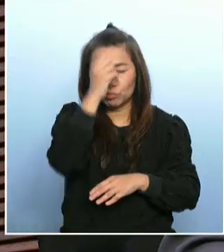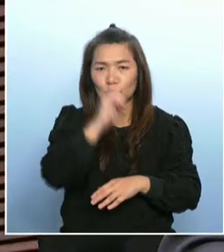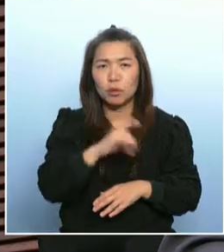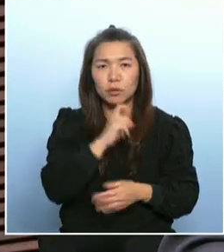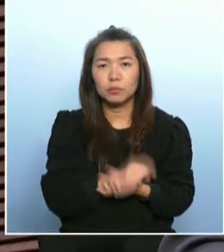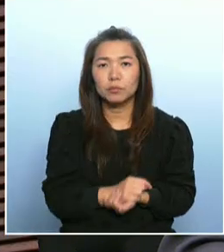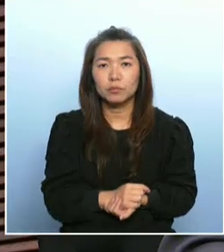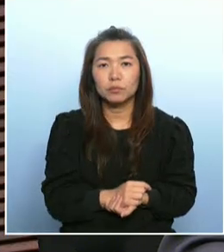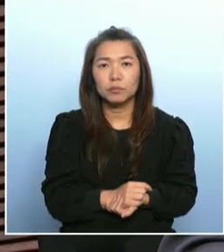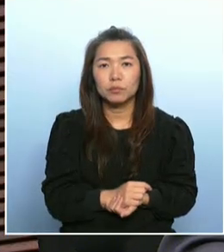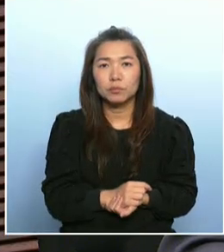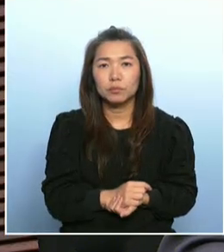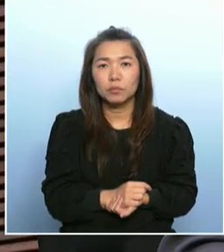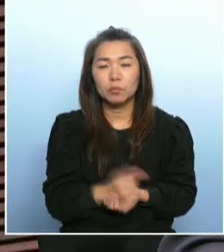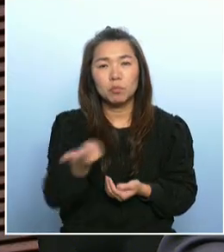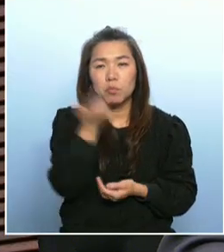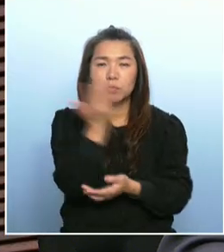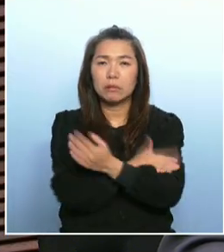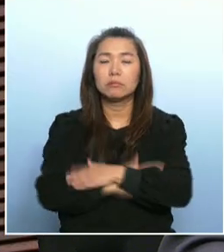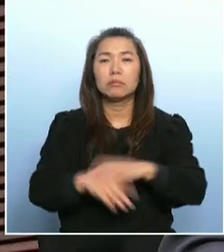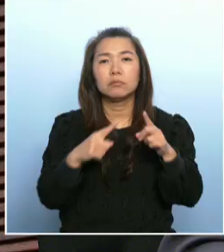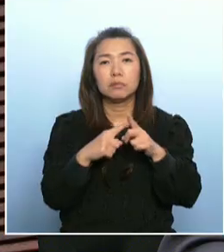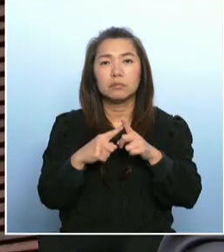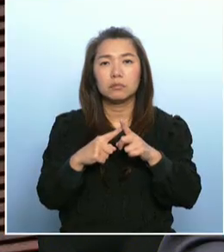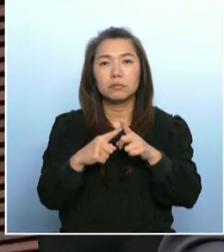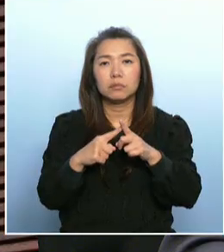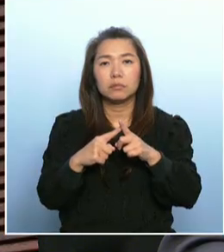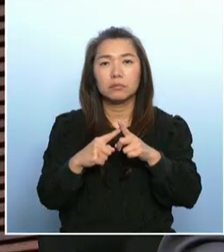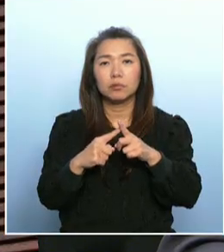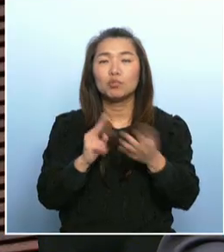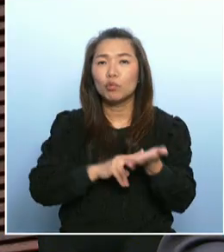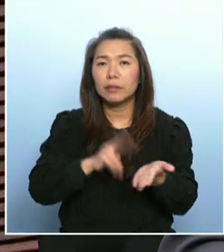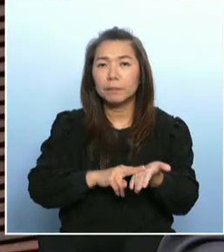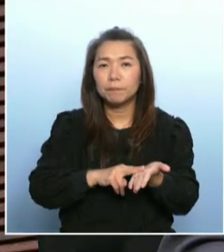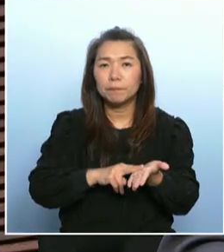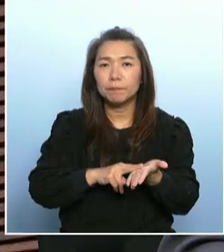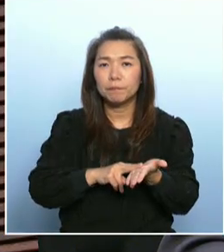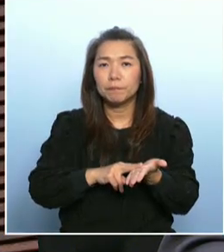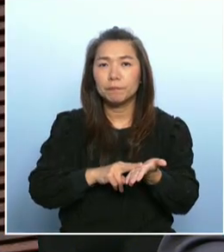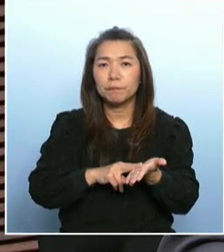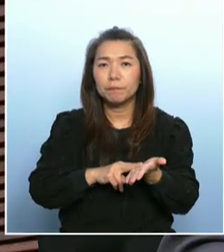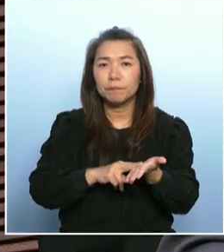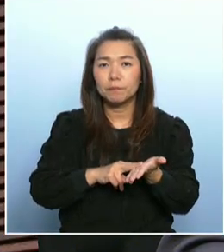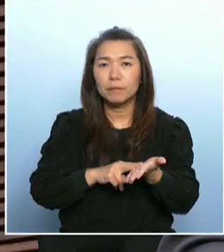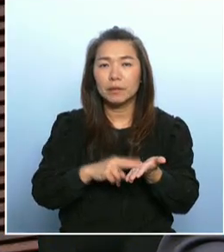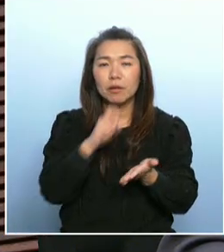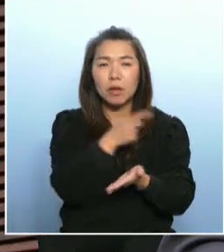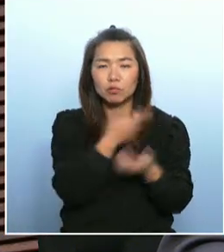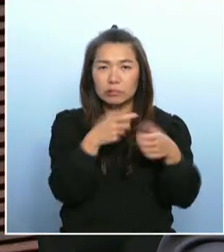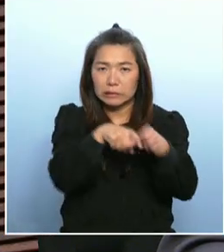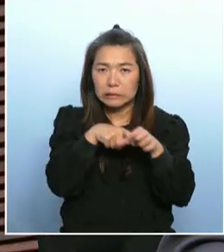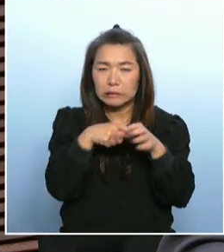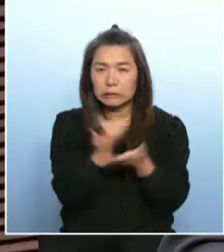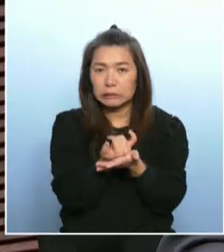you also raised this point. on subsidy for PWDs. Most of